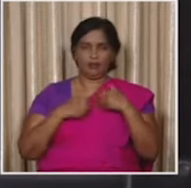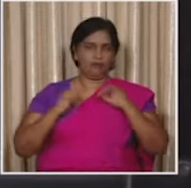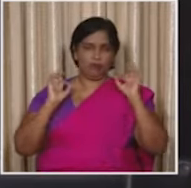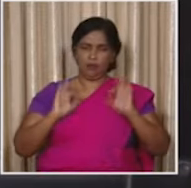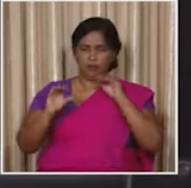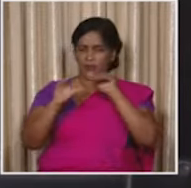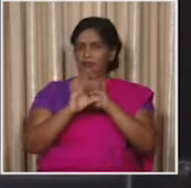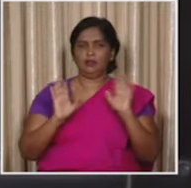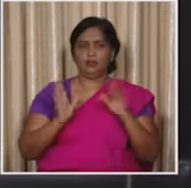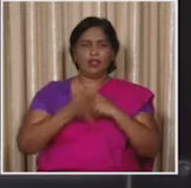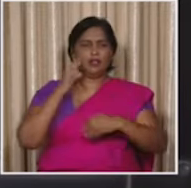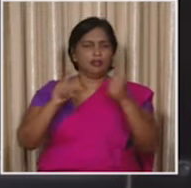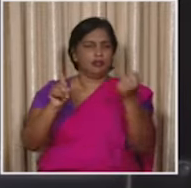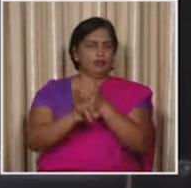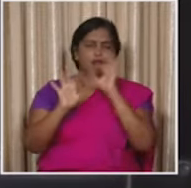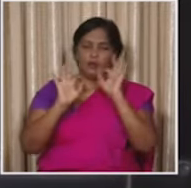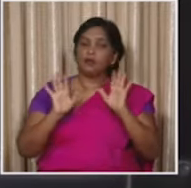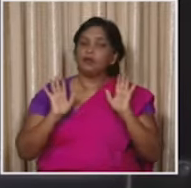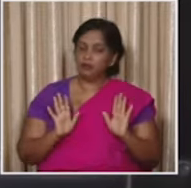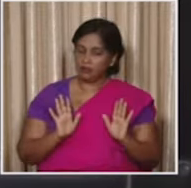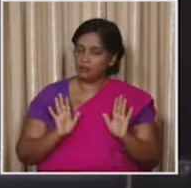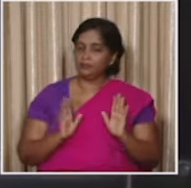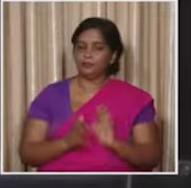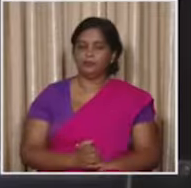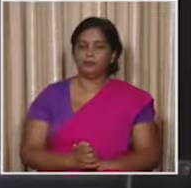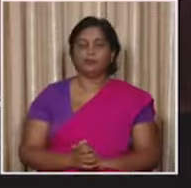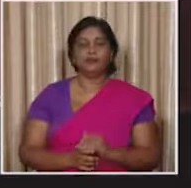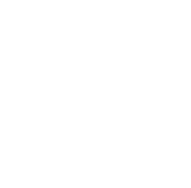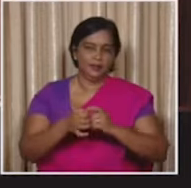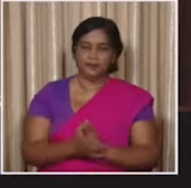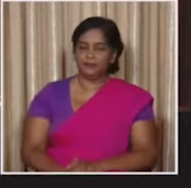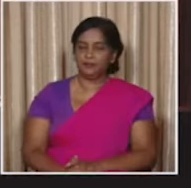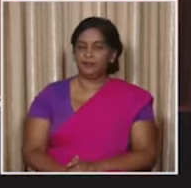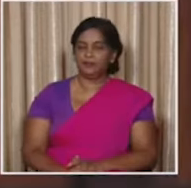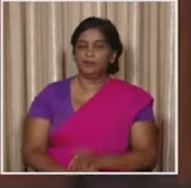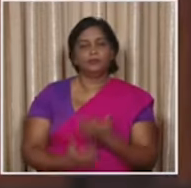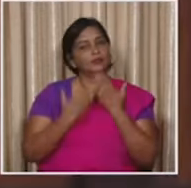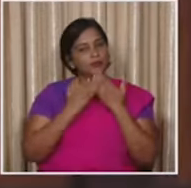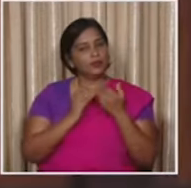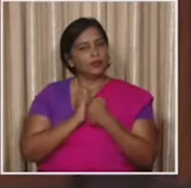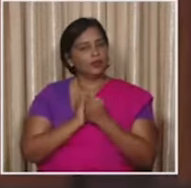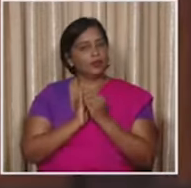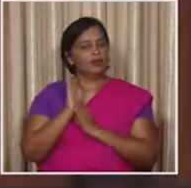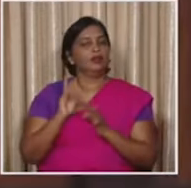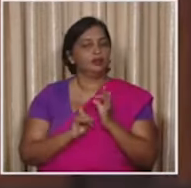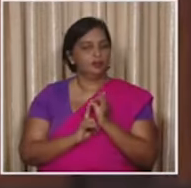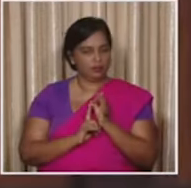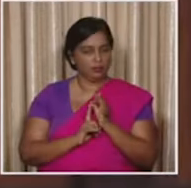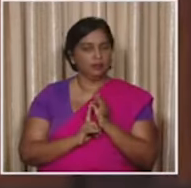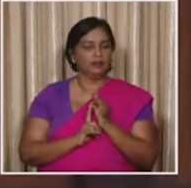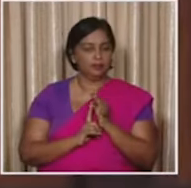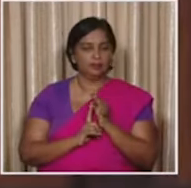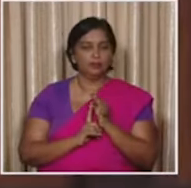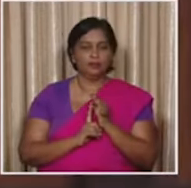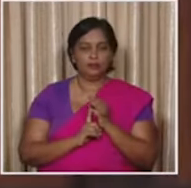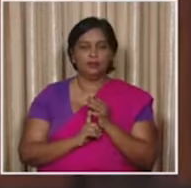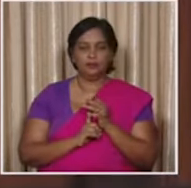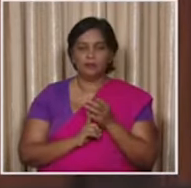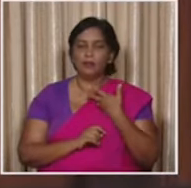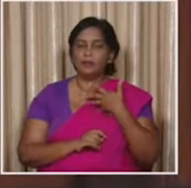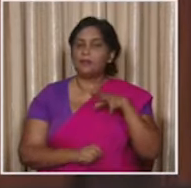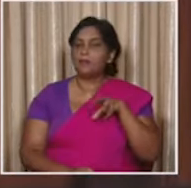Please give your suggestions. Thank you. Thank you, Honorable Minister. For once, I agree with you. I mean, I welcome